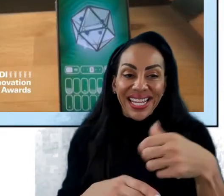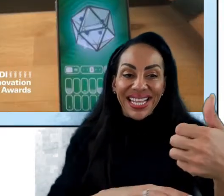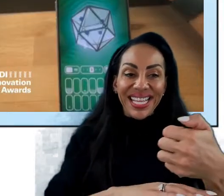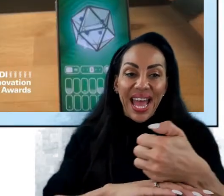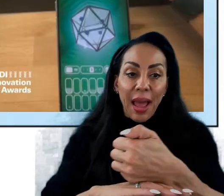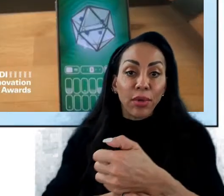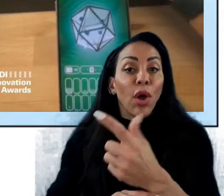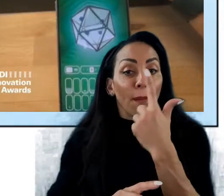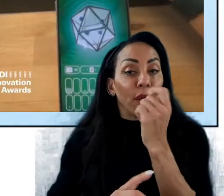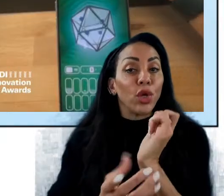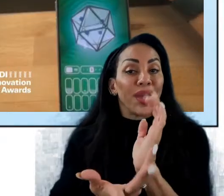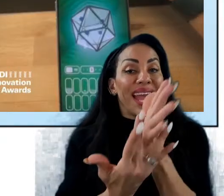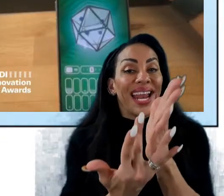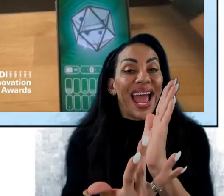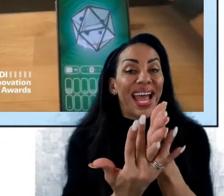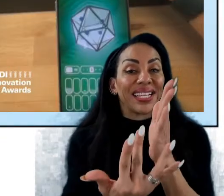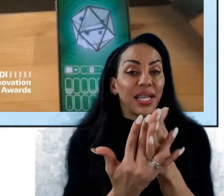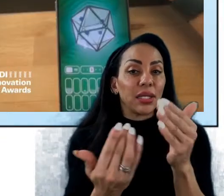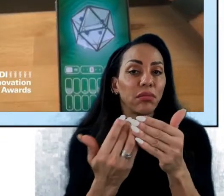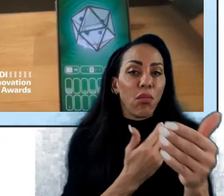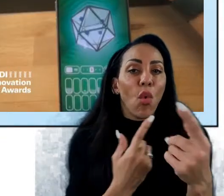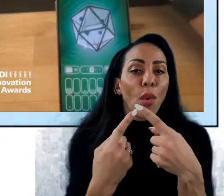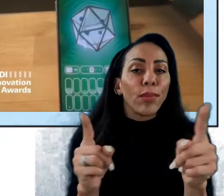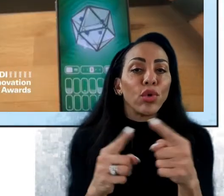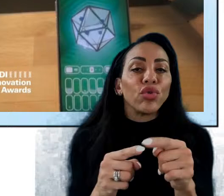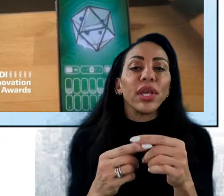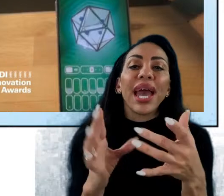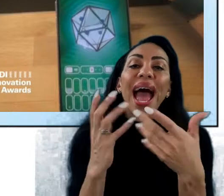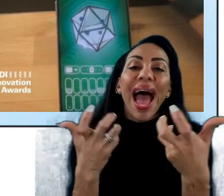using external synths.